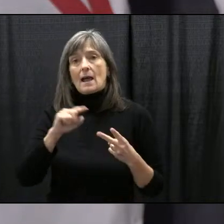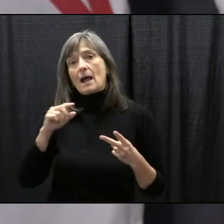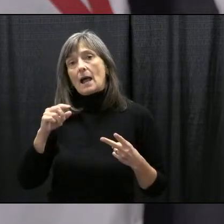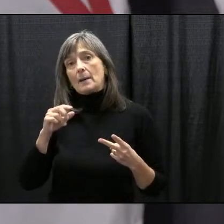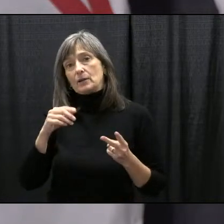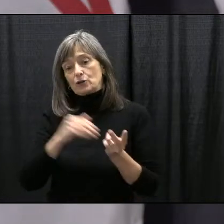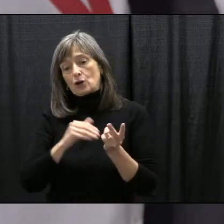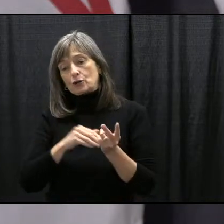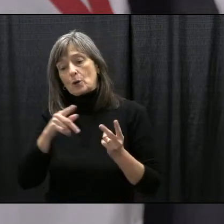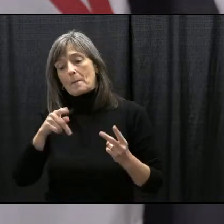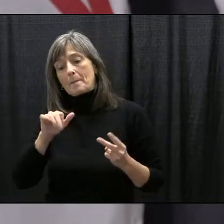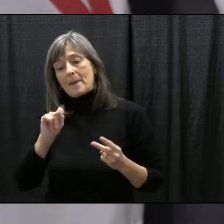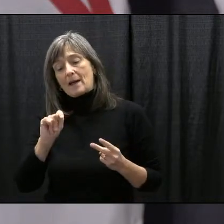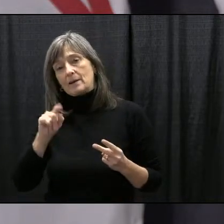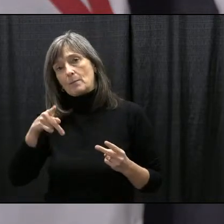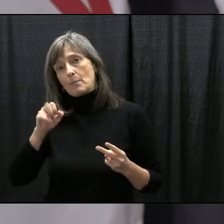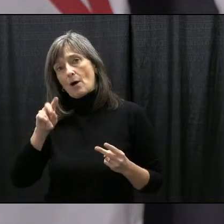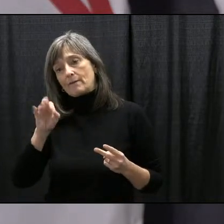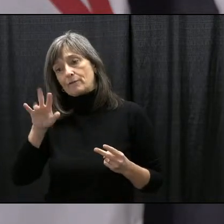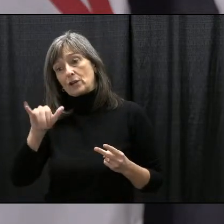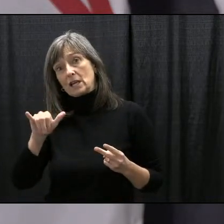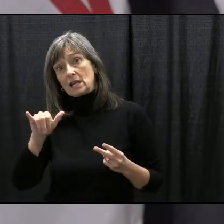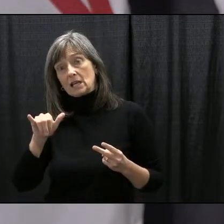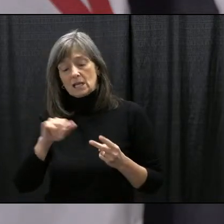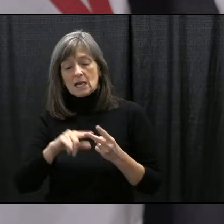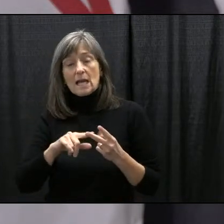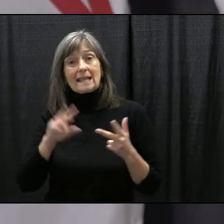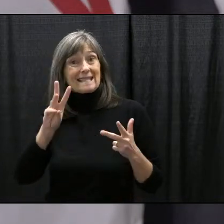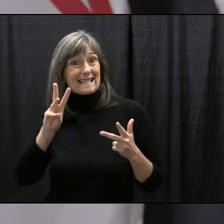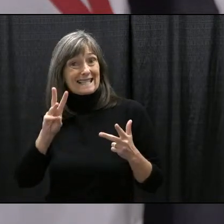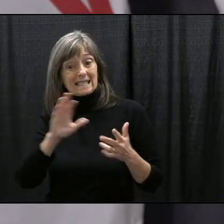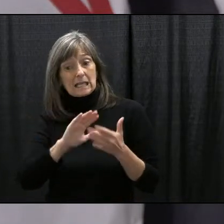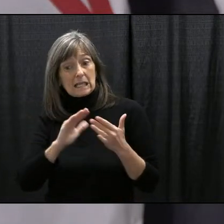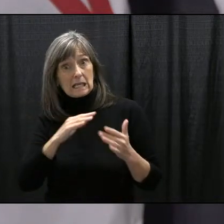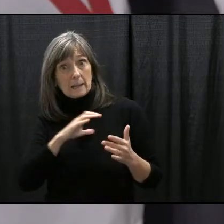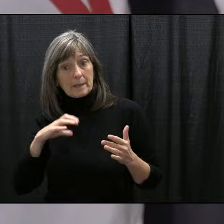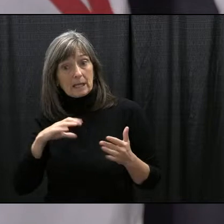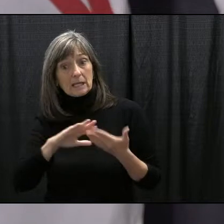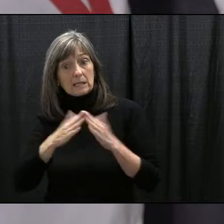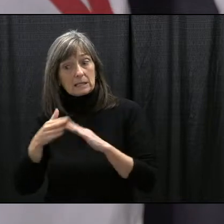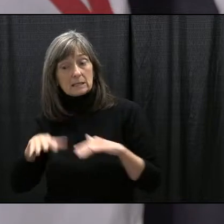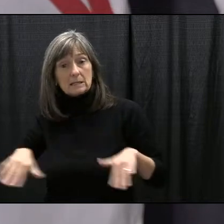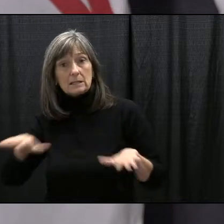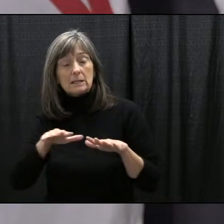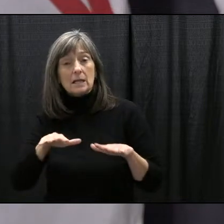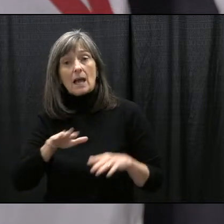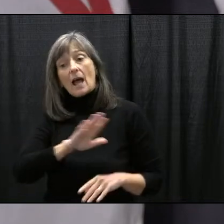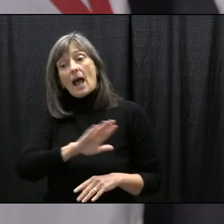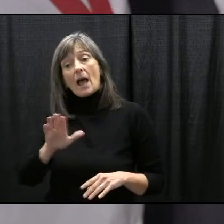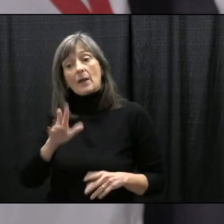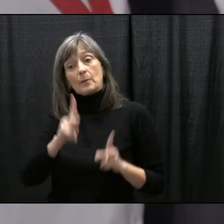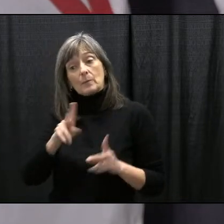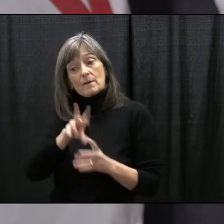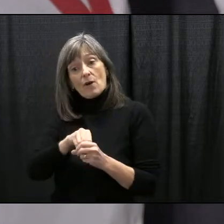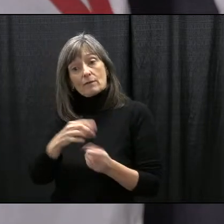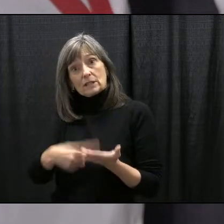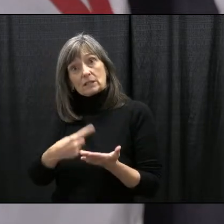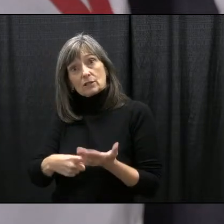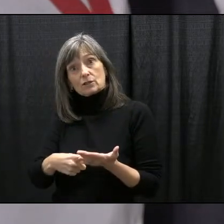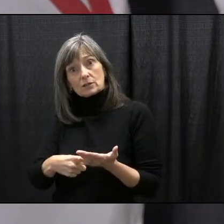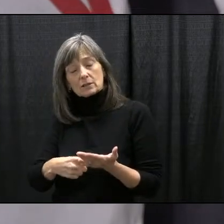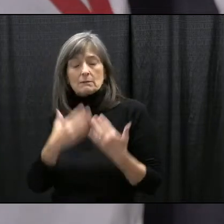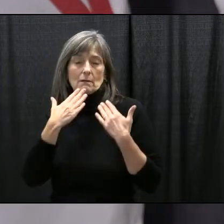committee chairs and all of the people working on the committees and working groups for the incredible work that they have been